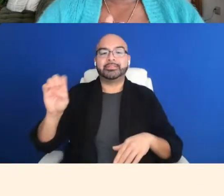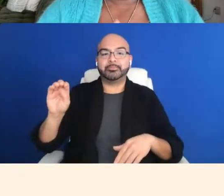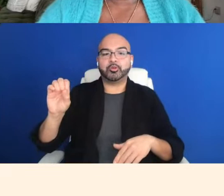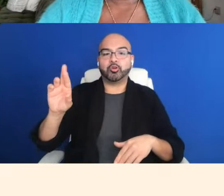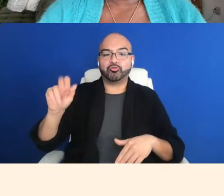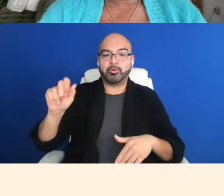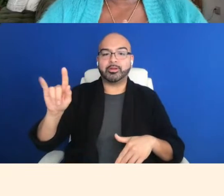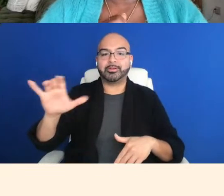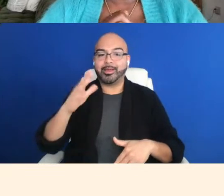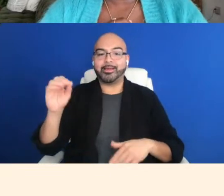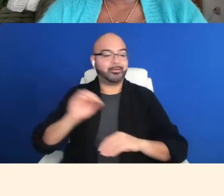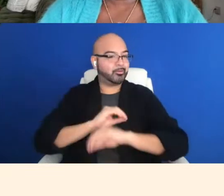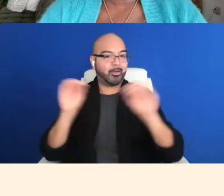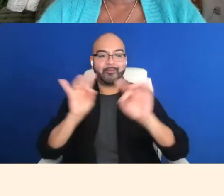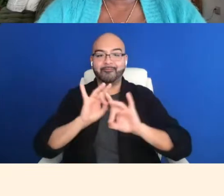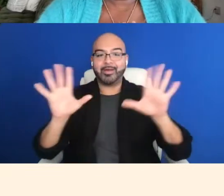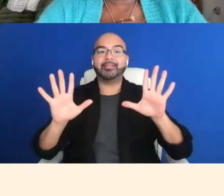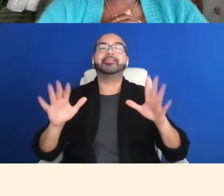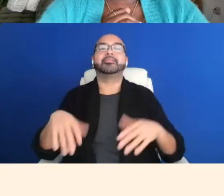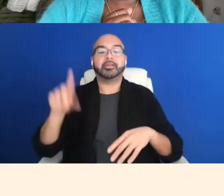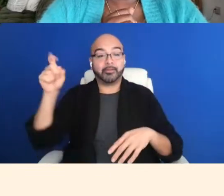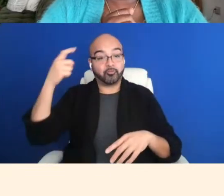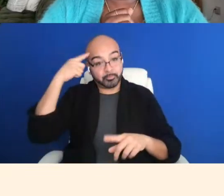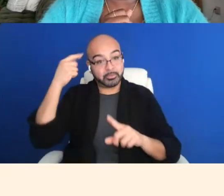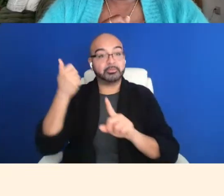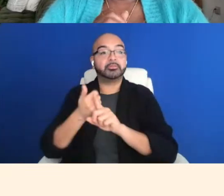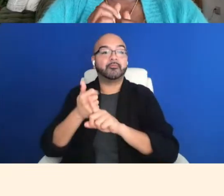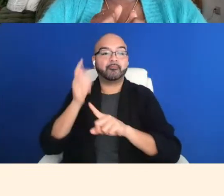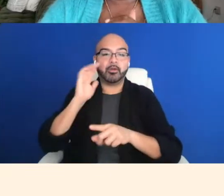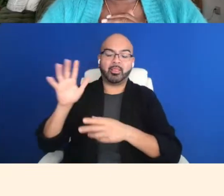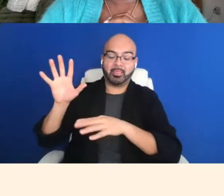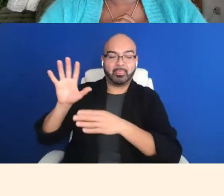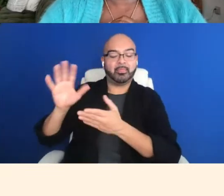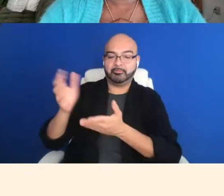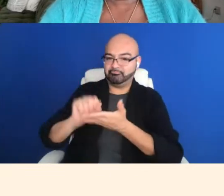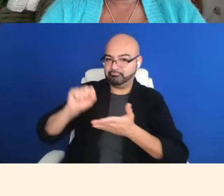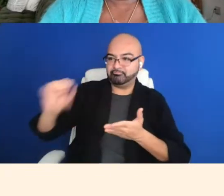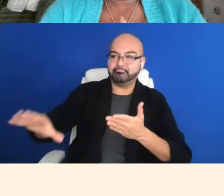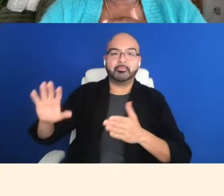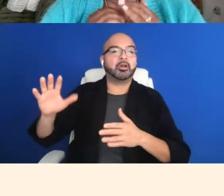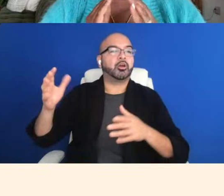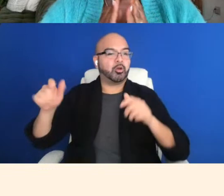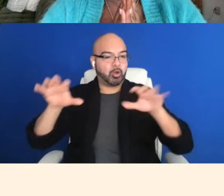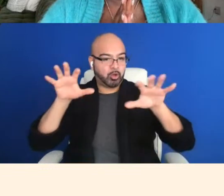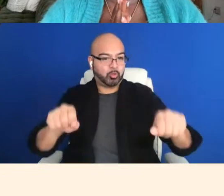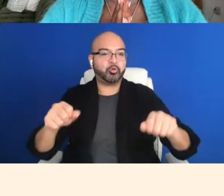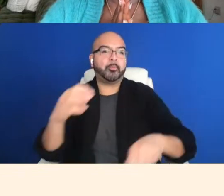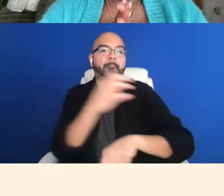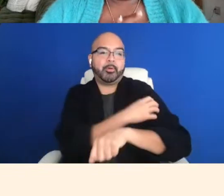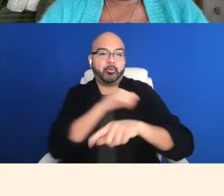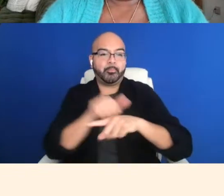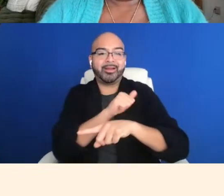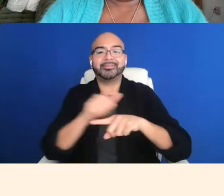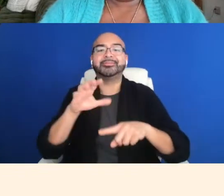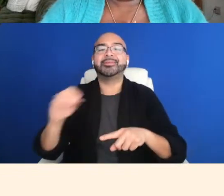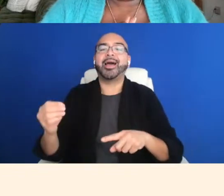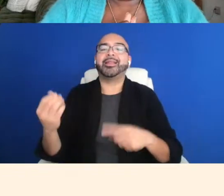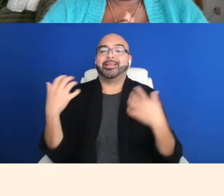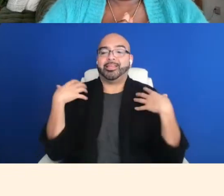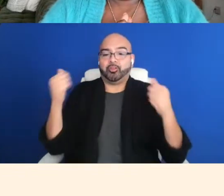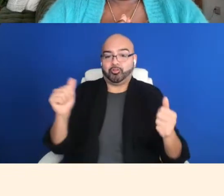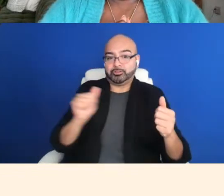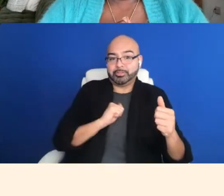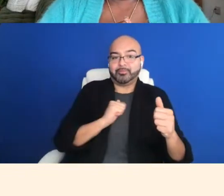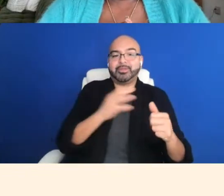that short circuits these learned colonial power practices and rebuilds our capacity to heal ourselves and one